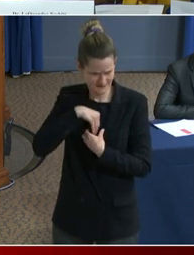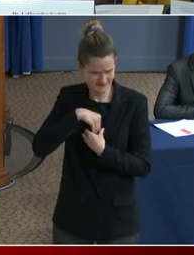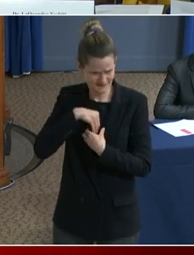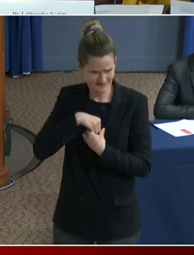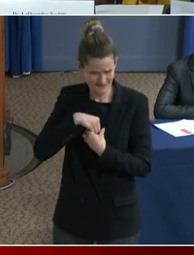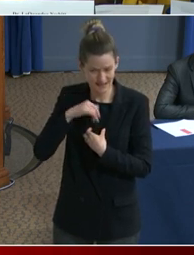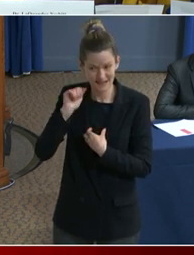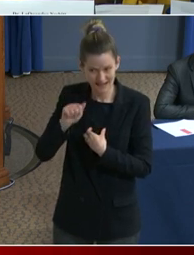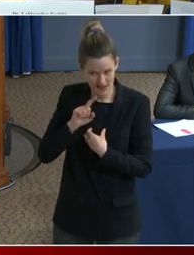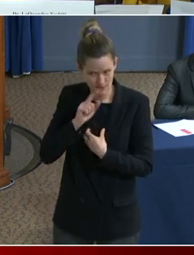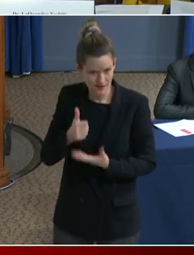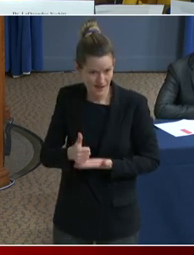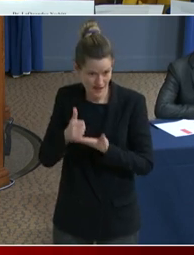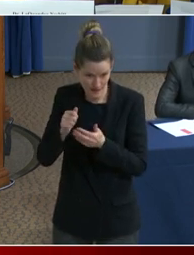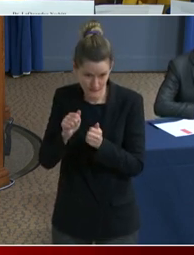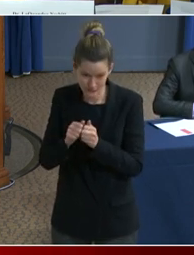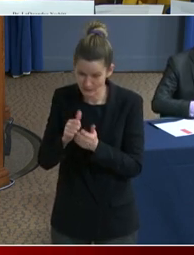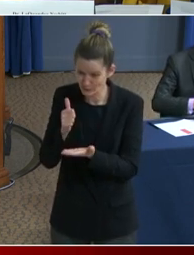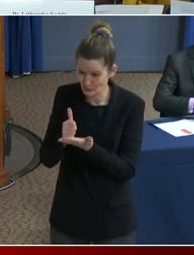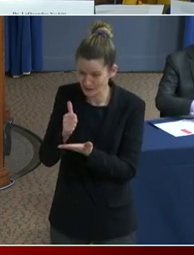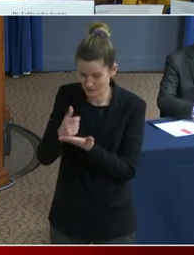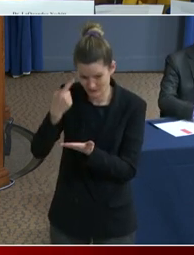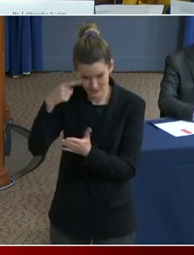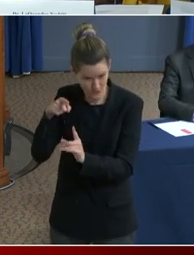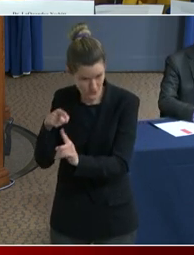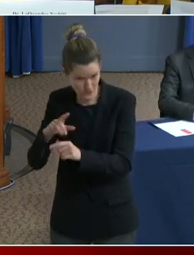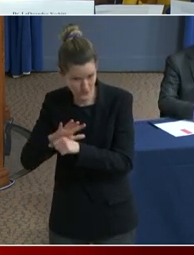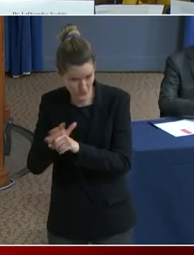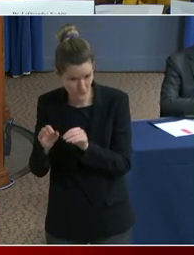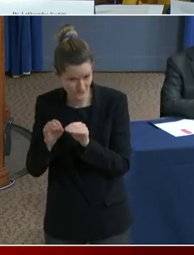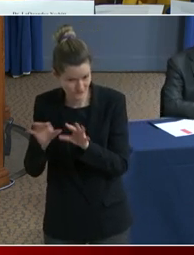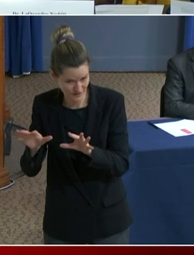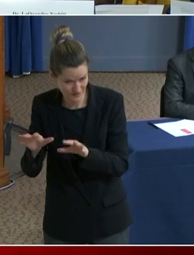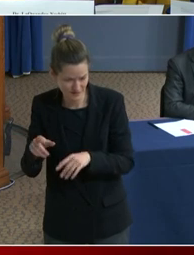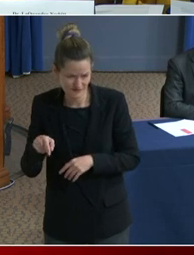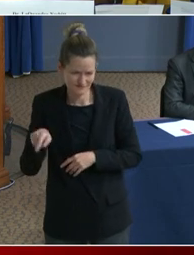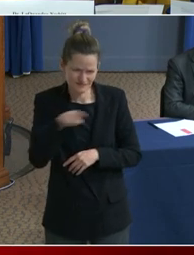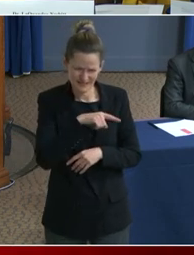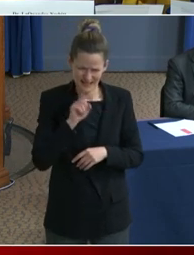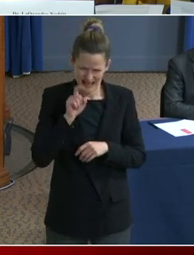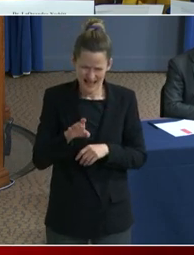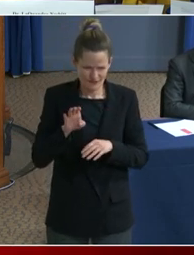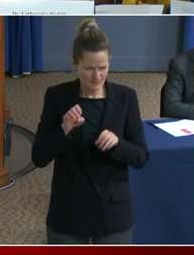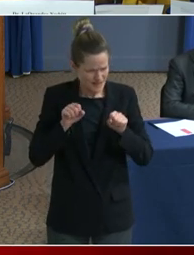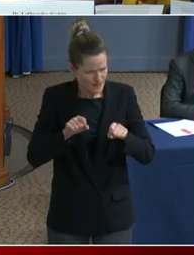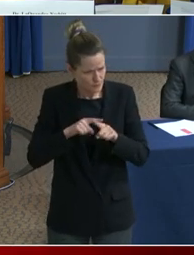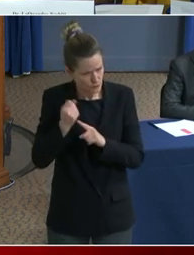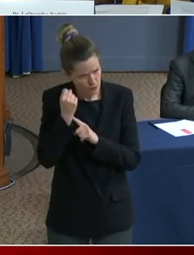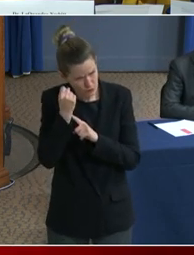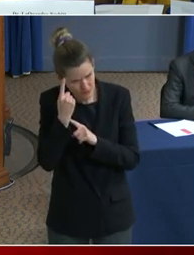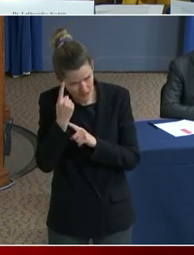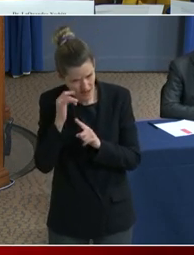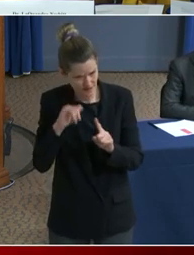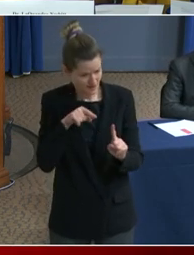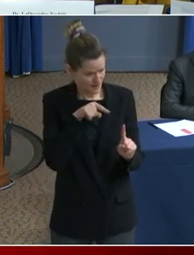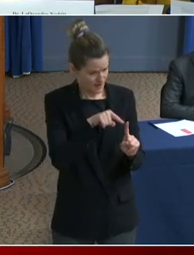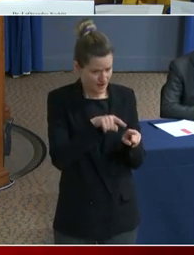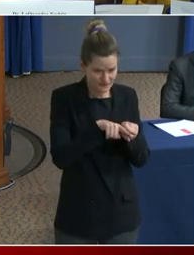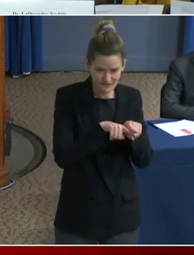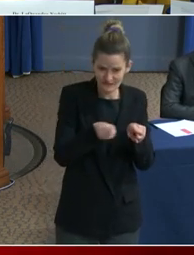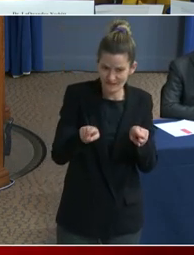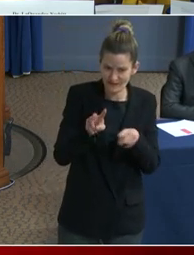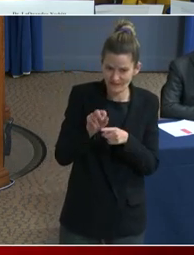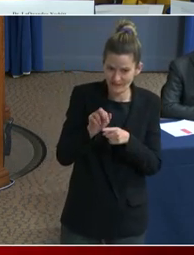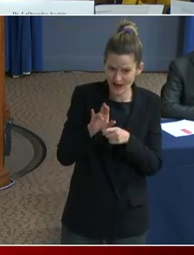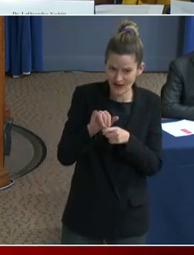COVID-19 infection. So that's another thing that we have to be able to understand when a new variant is introduced. And the last